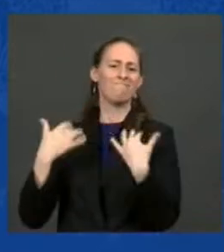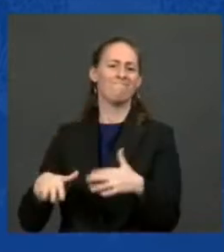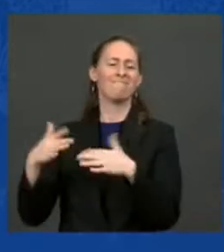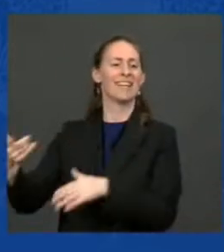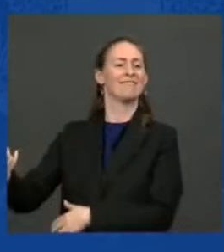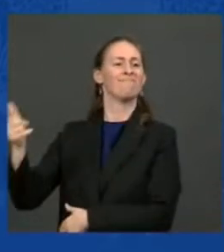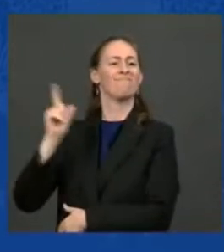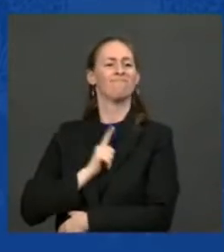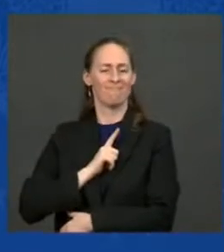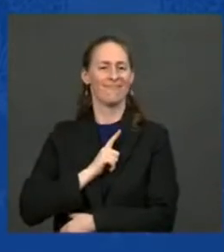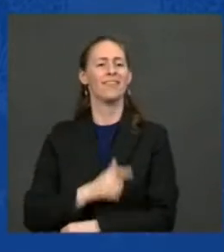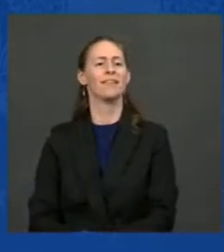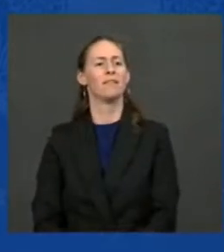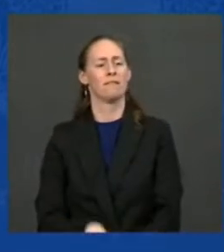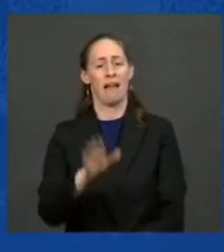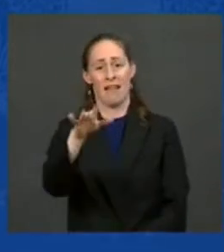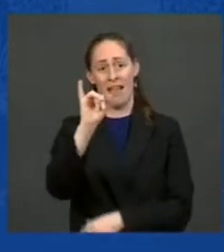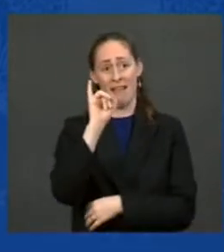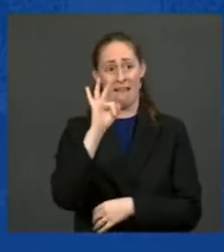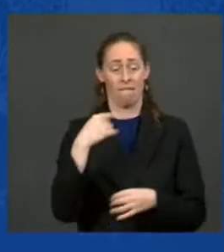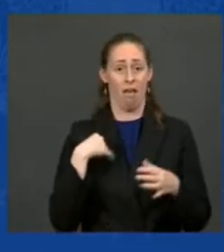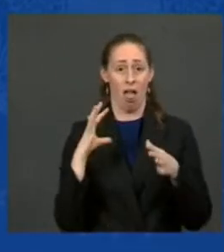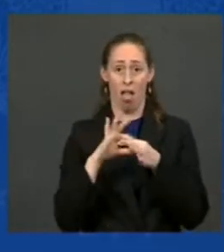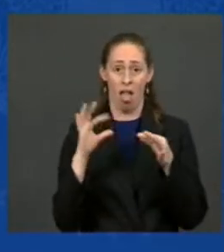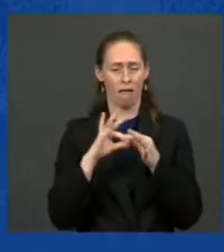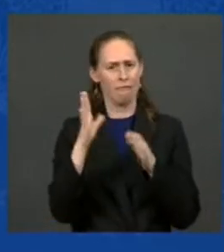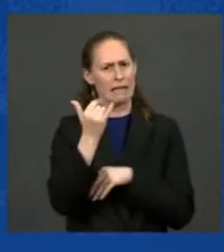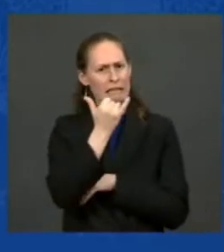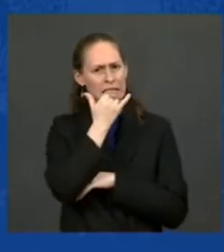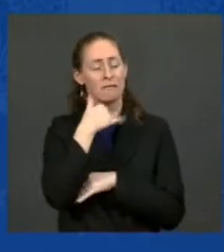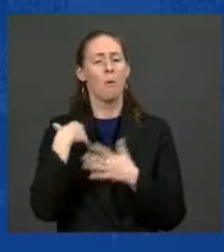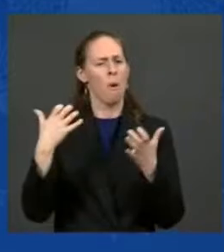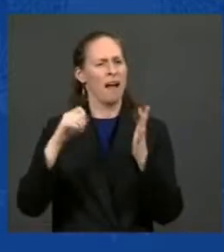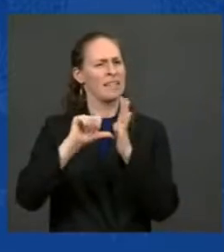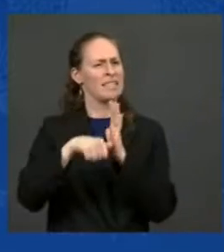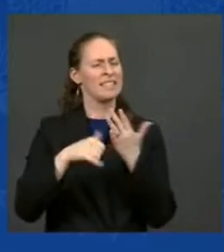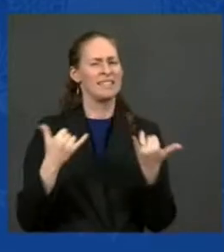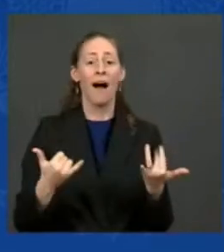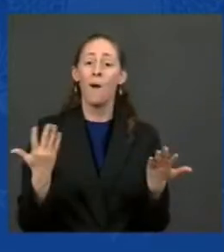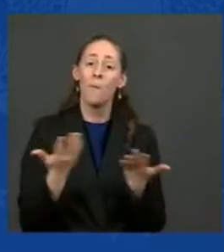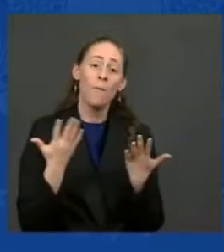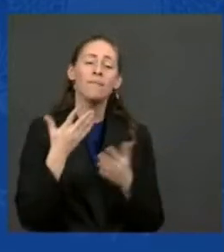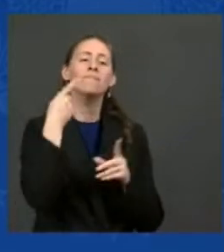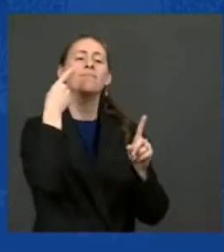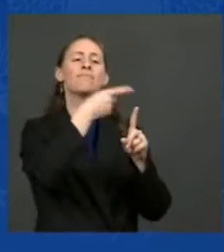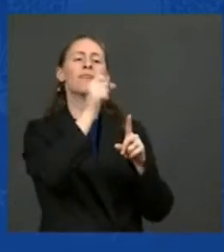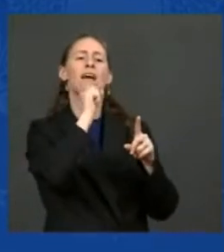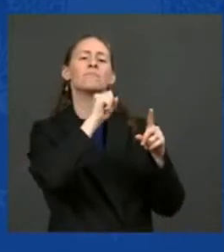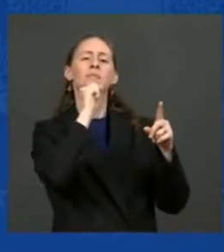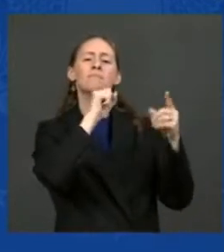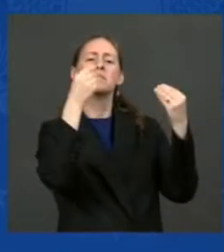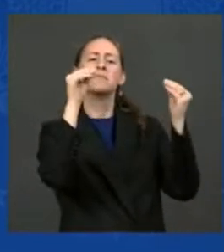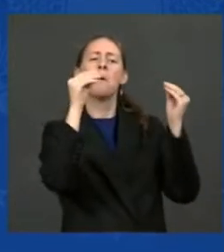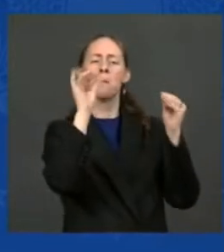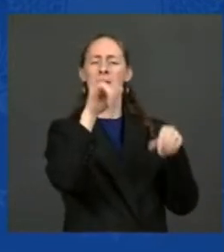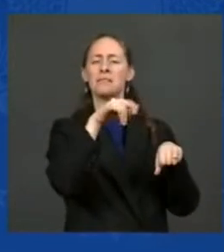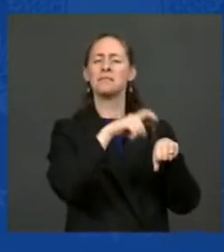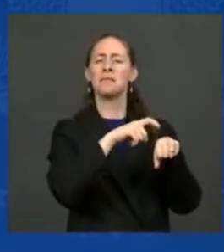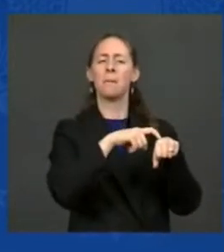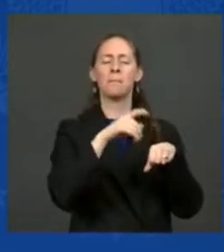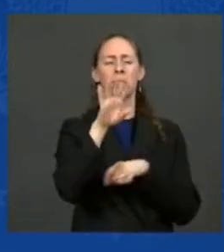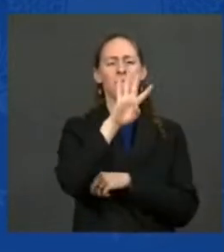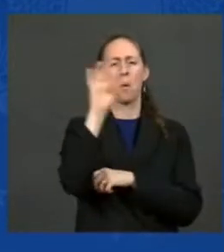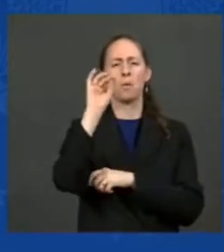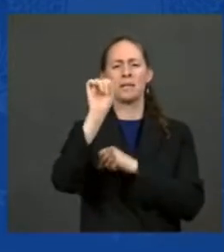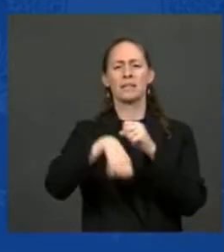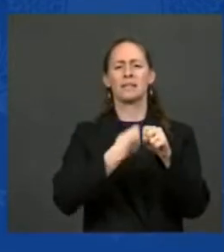moment. I remember I hired a guy out of a friendly ice cream shop almost more than 40 years ago to come and be a part of the